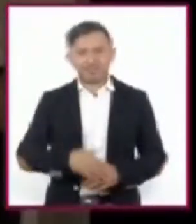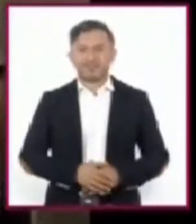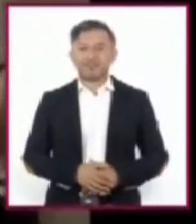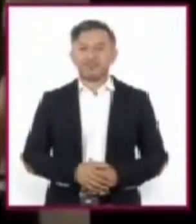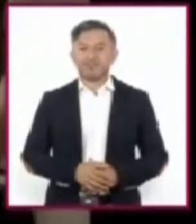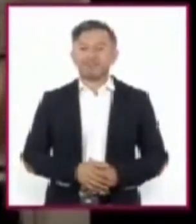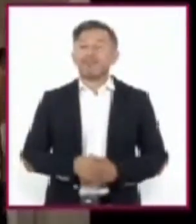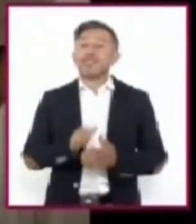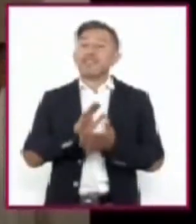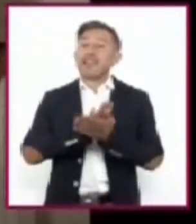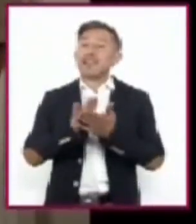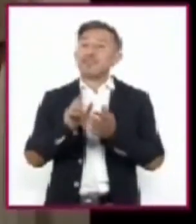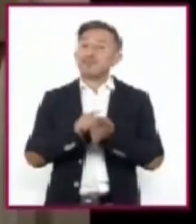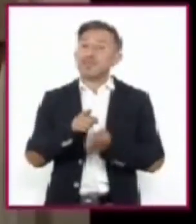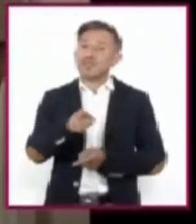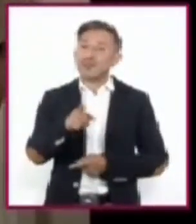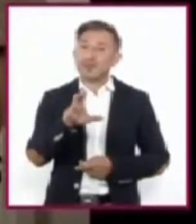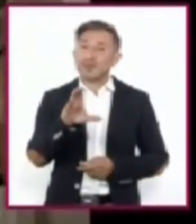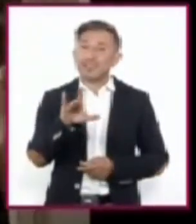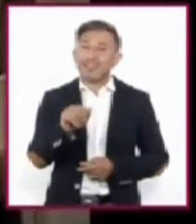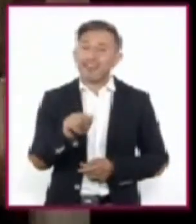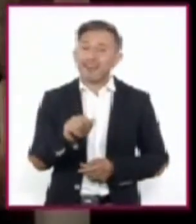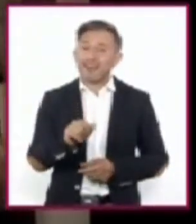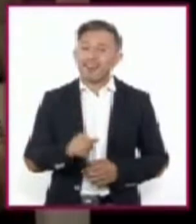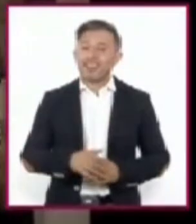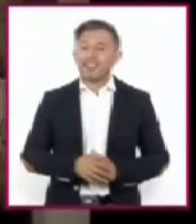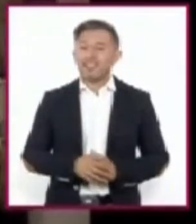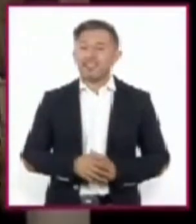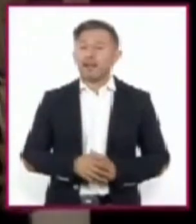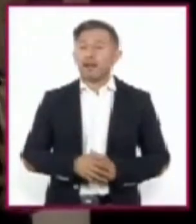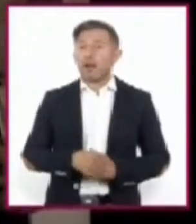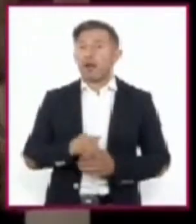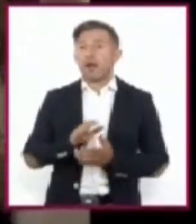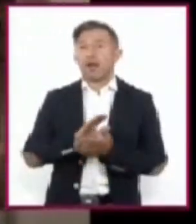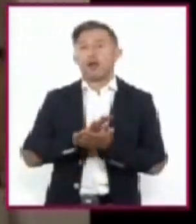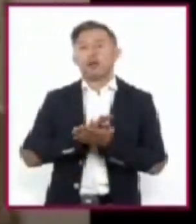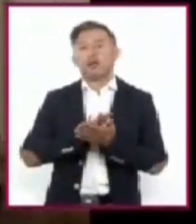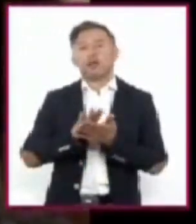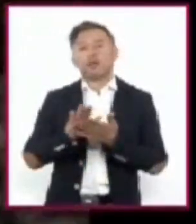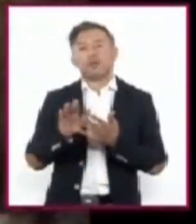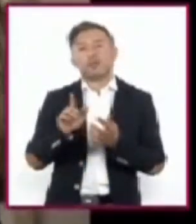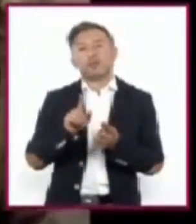Nice to meet you, Lucia. Let's go to class. Nice to meet